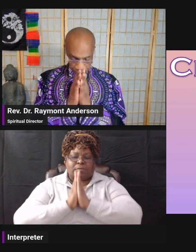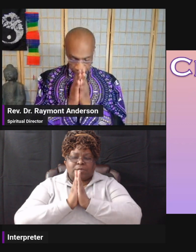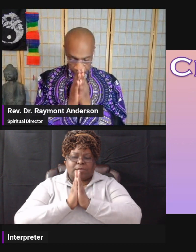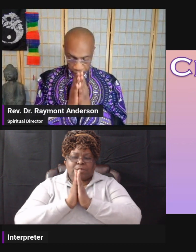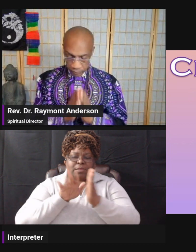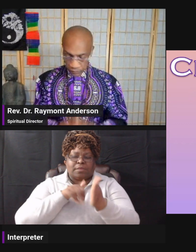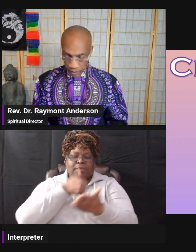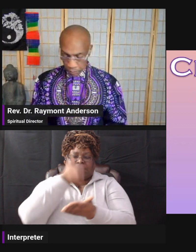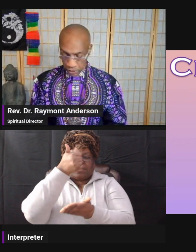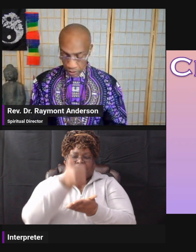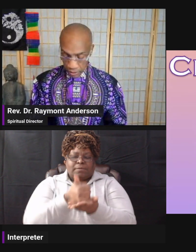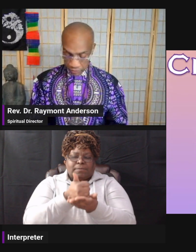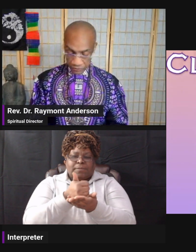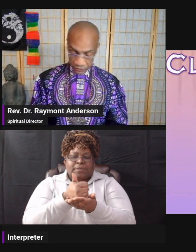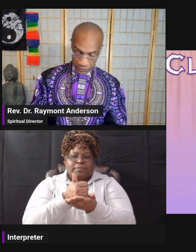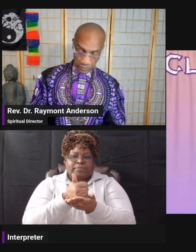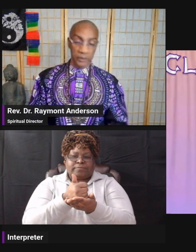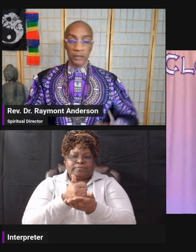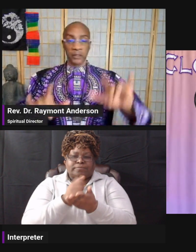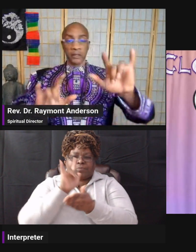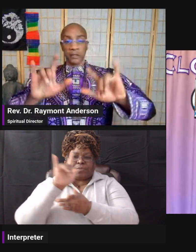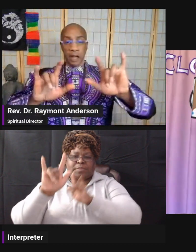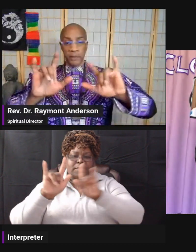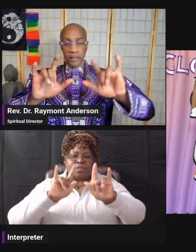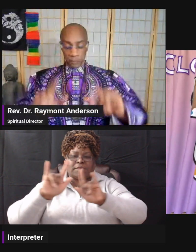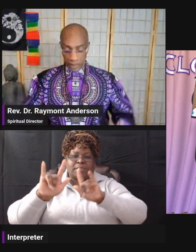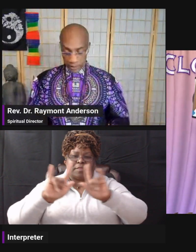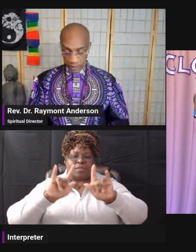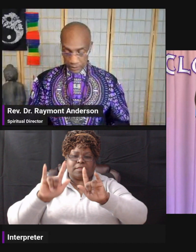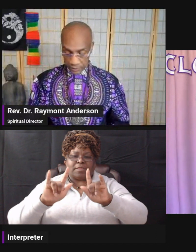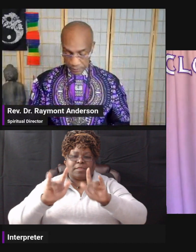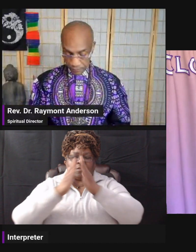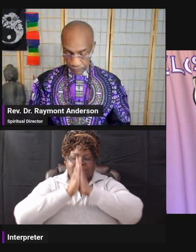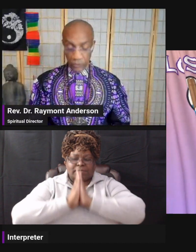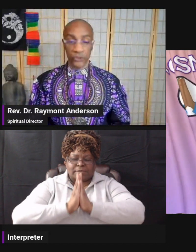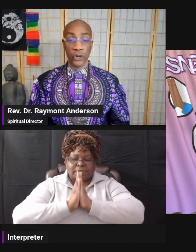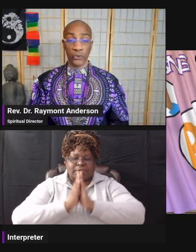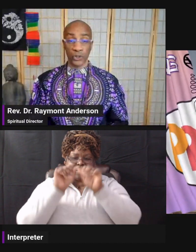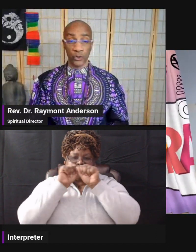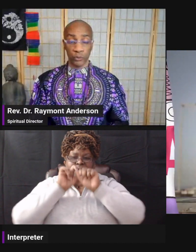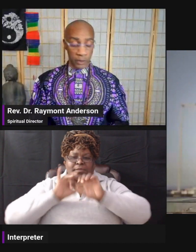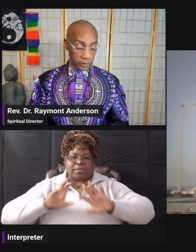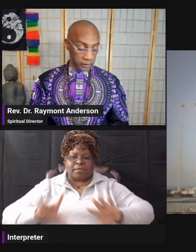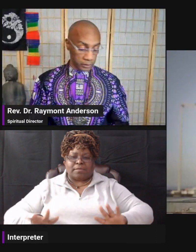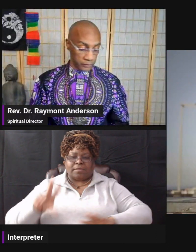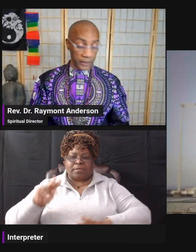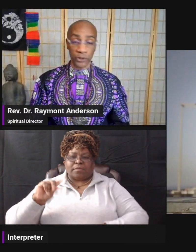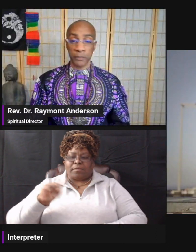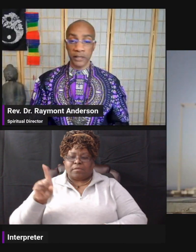is. Much love. Namaste and blessings. There's no